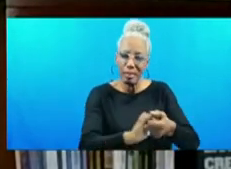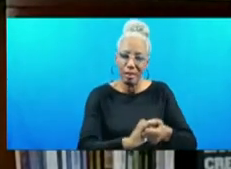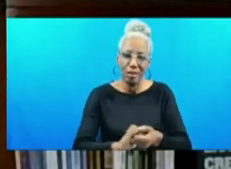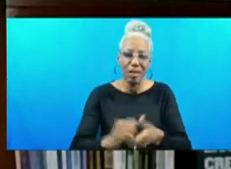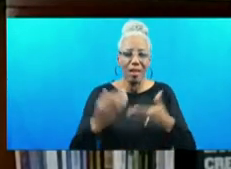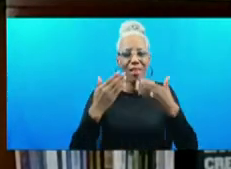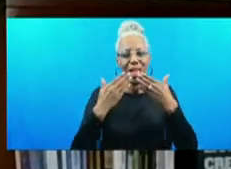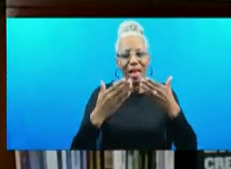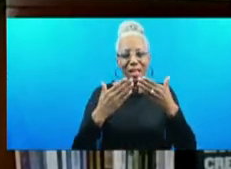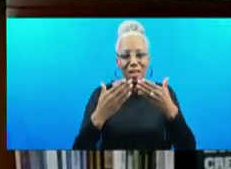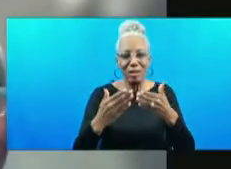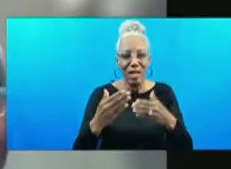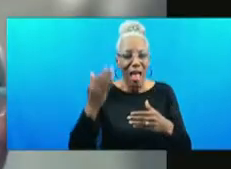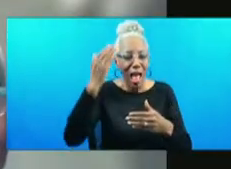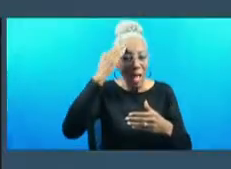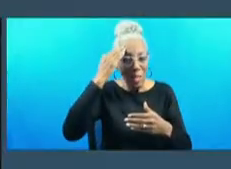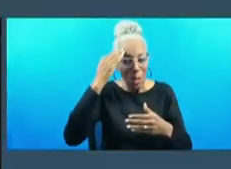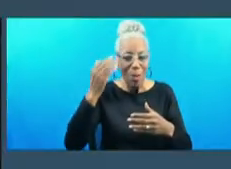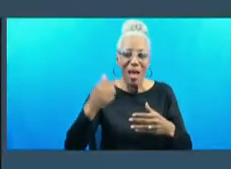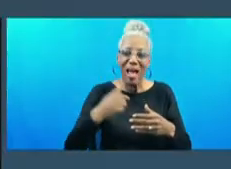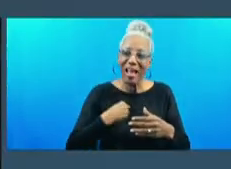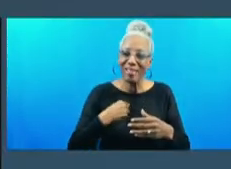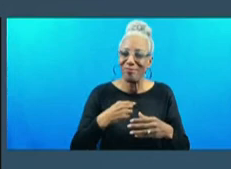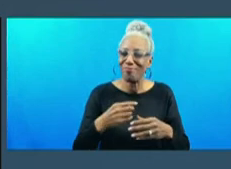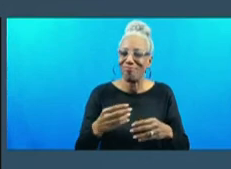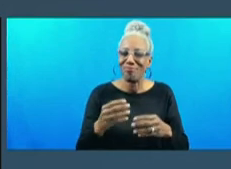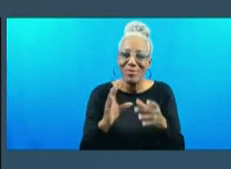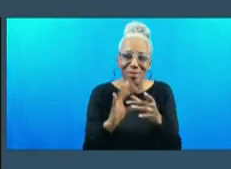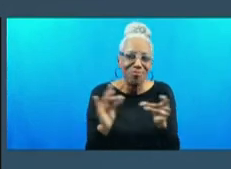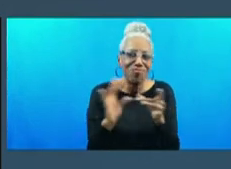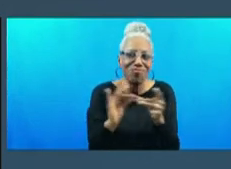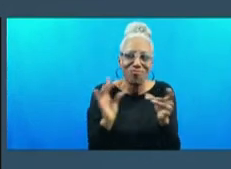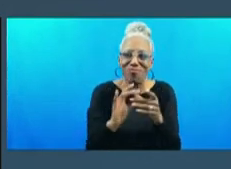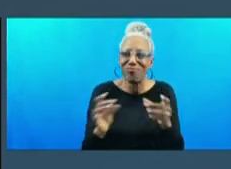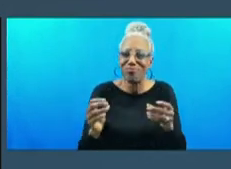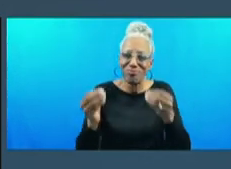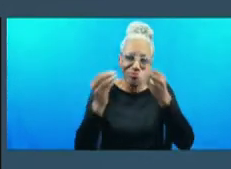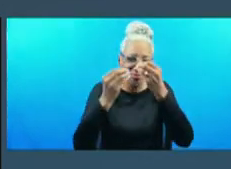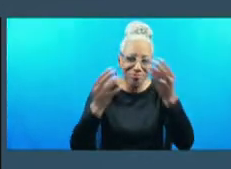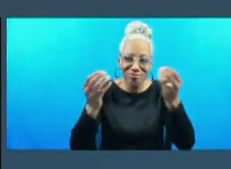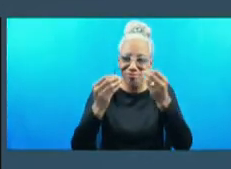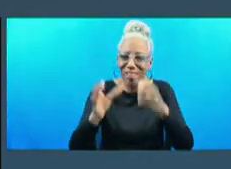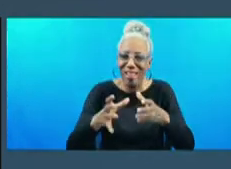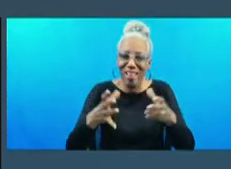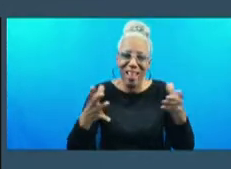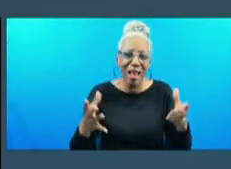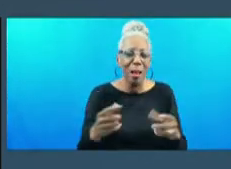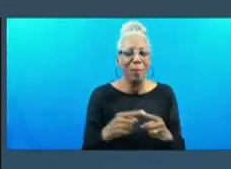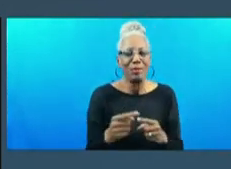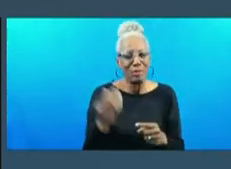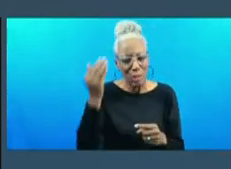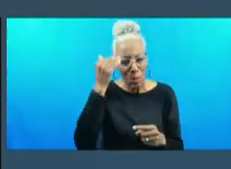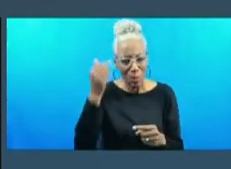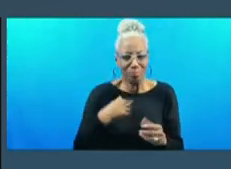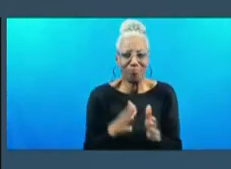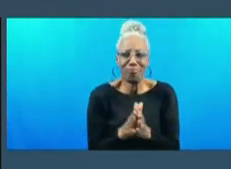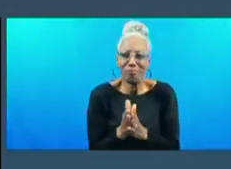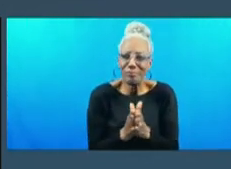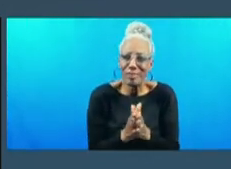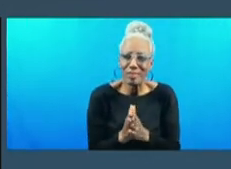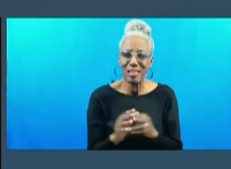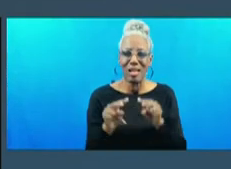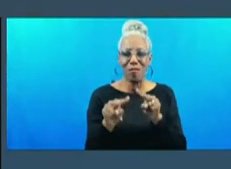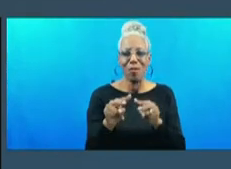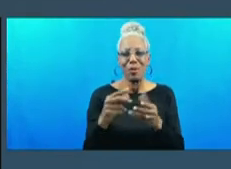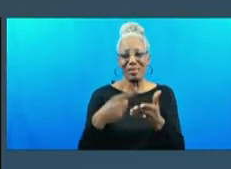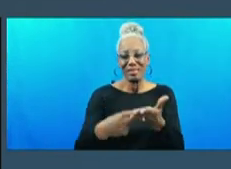lot, but you know, I am very passionate about this and I look forward to us continuing this discussion. Thank you very much. Thank you very much.